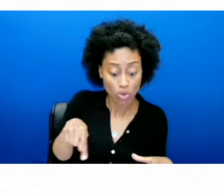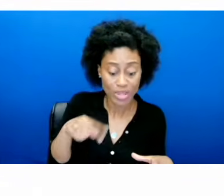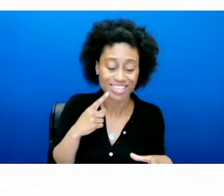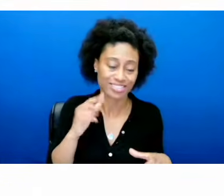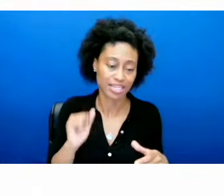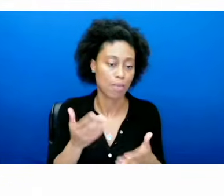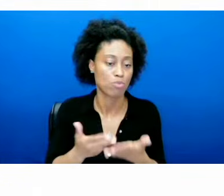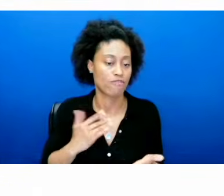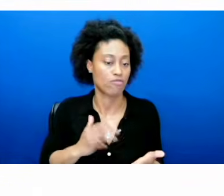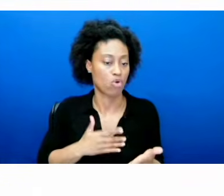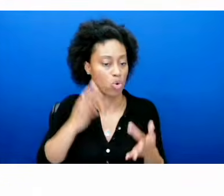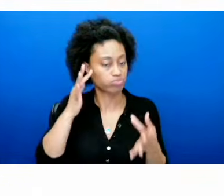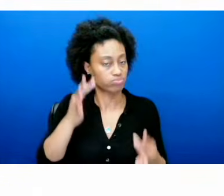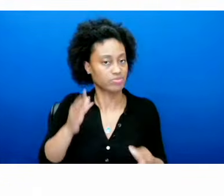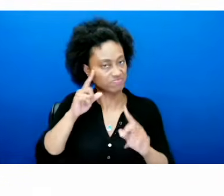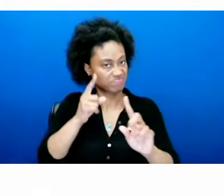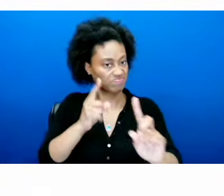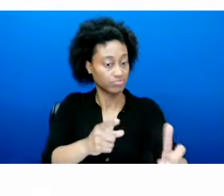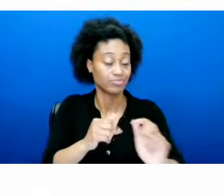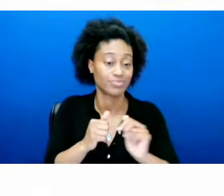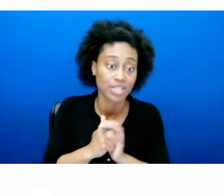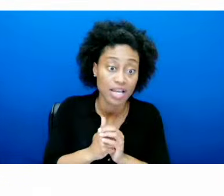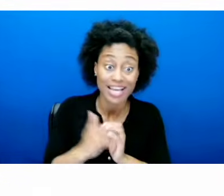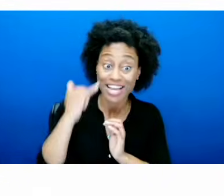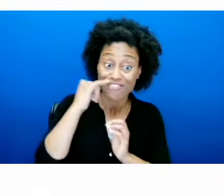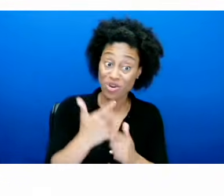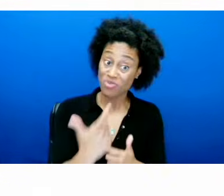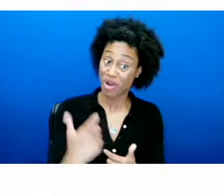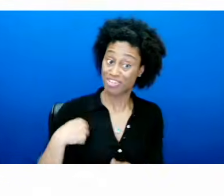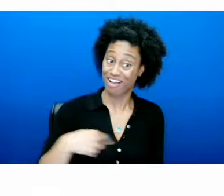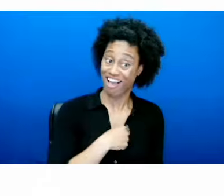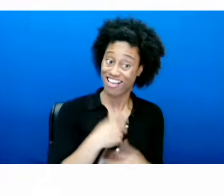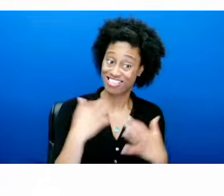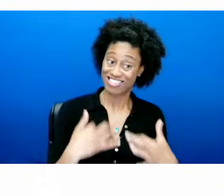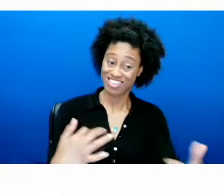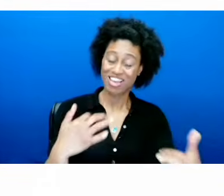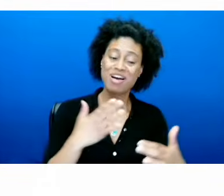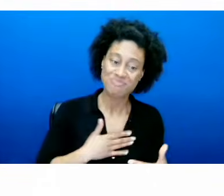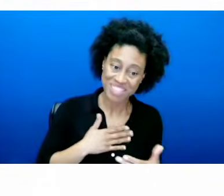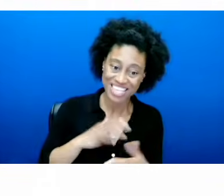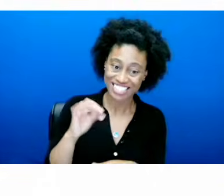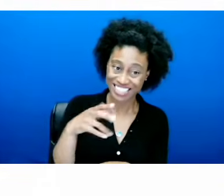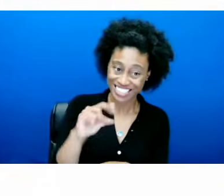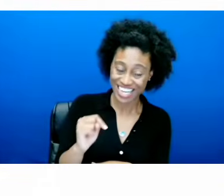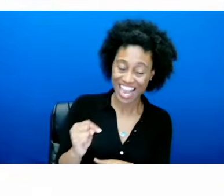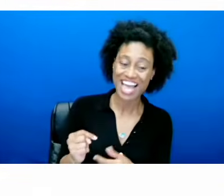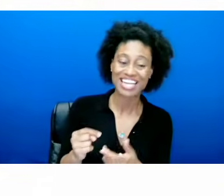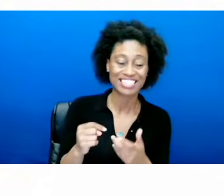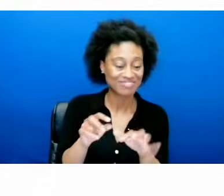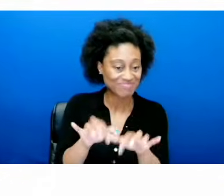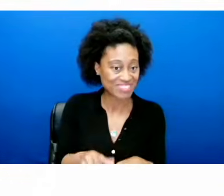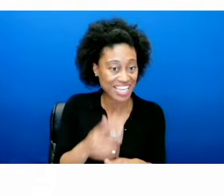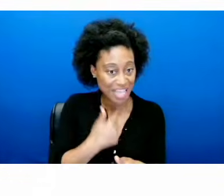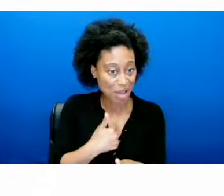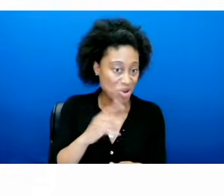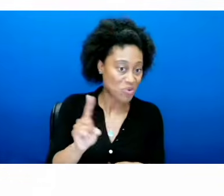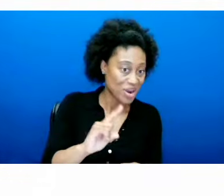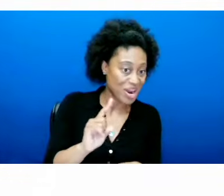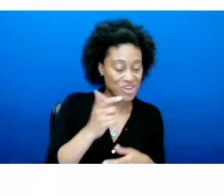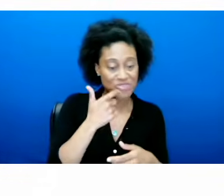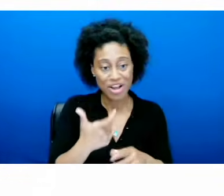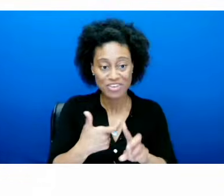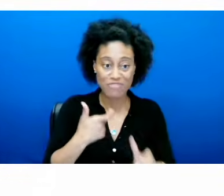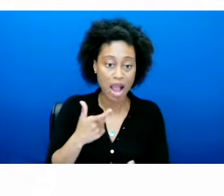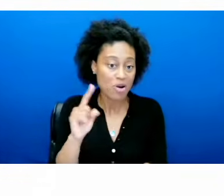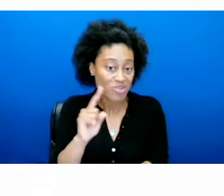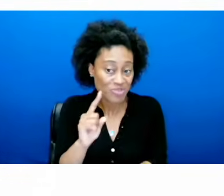you're watching, please, we want to hear from you in the chat. Let us know where you're watching from. Let us know your name and where you're watching from.